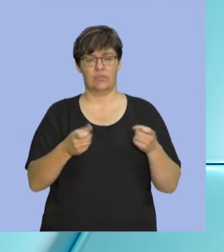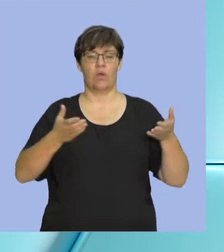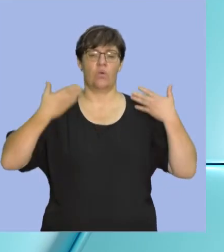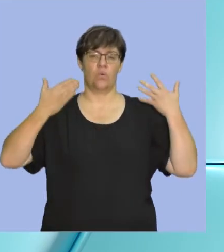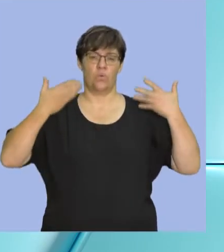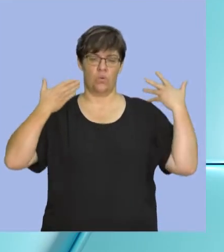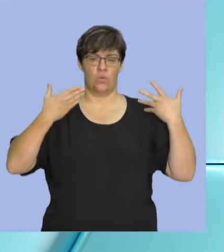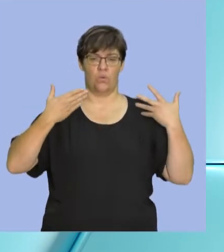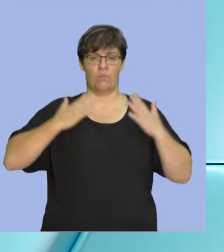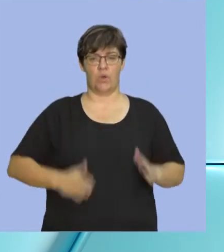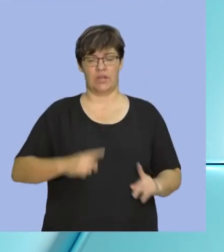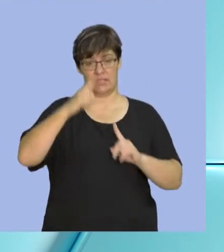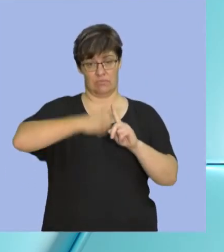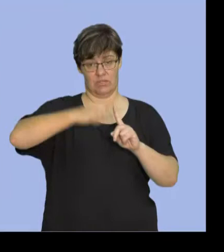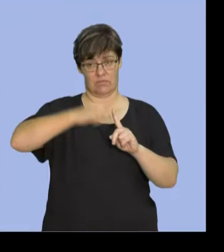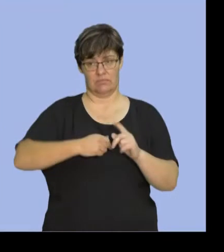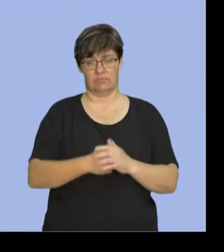down.